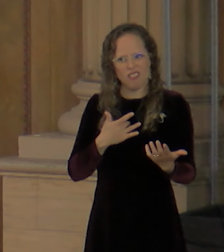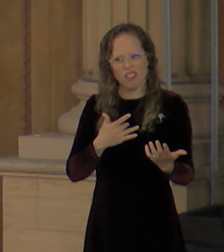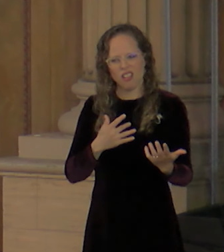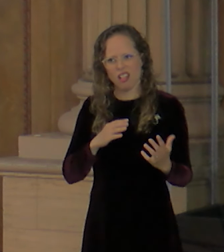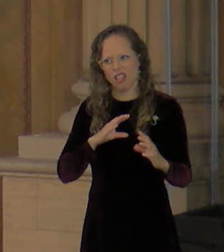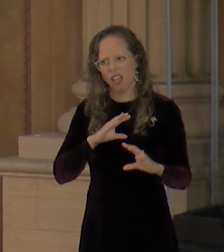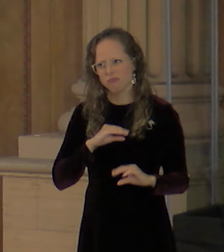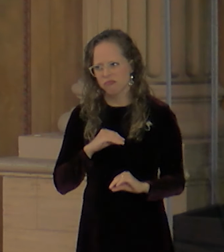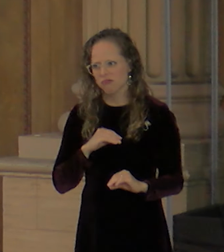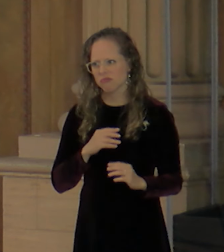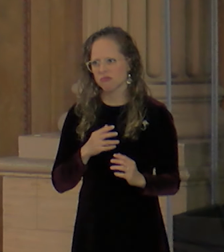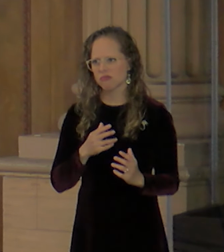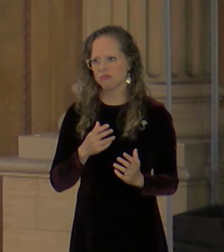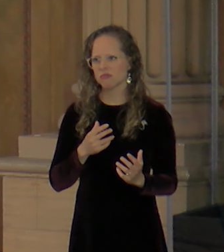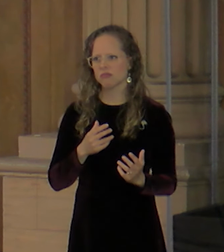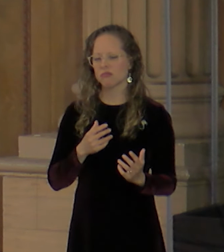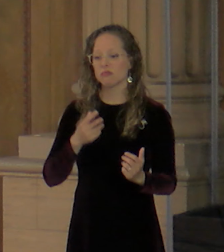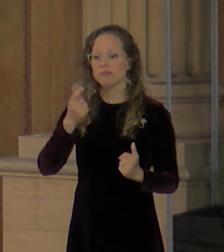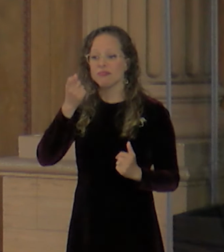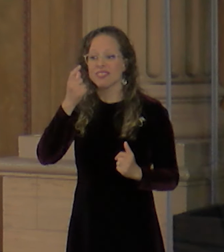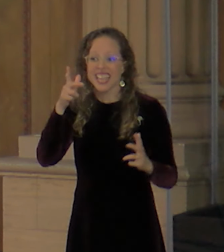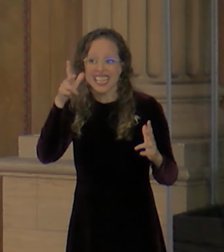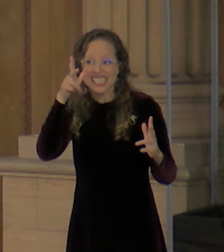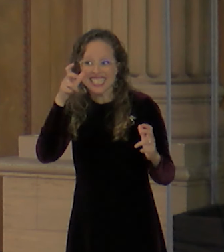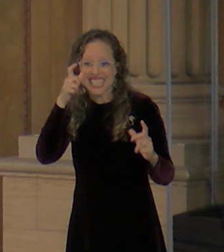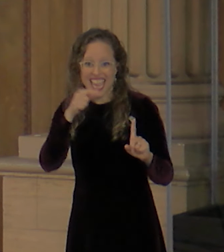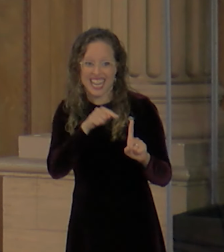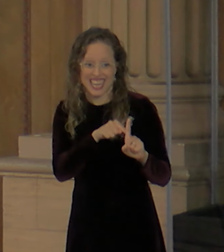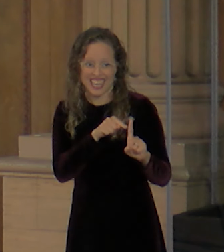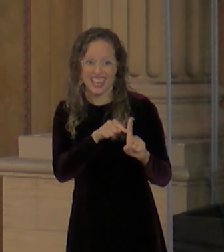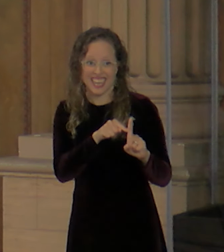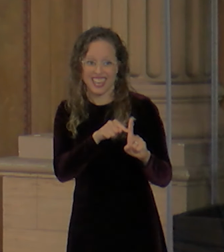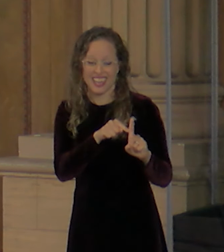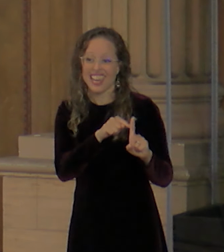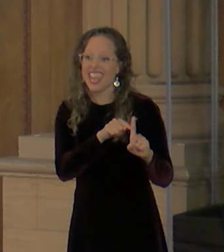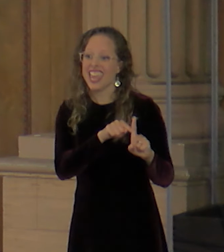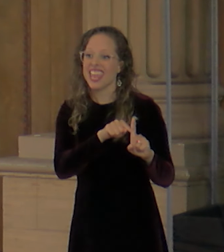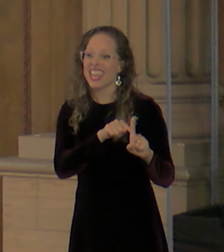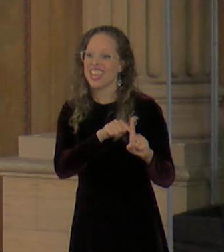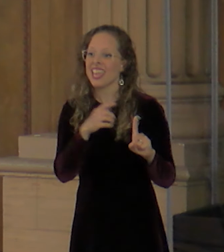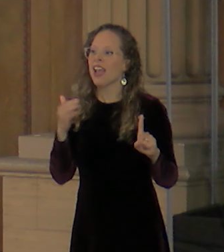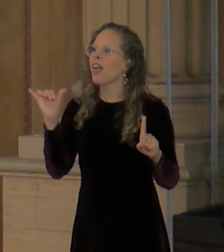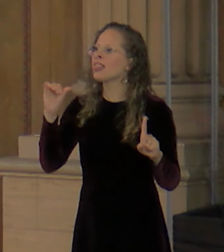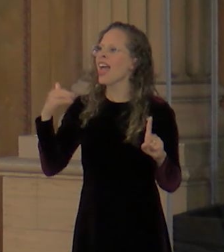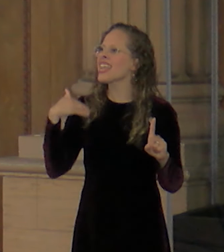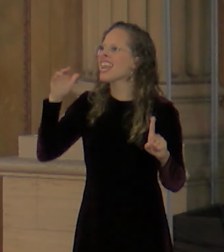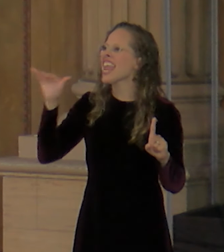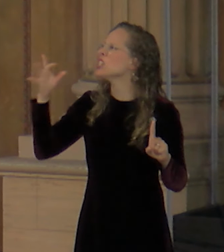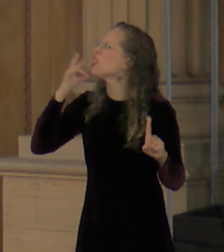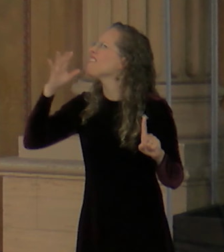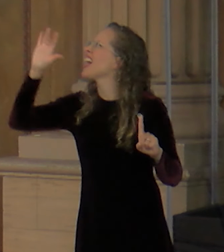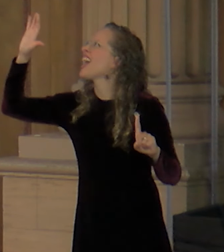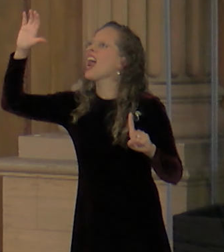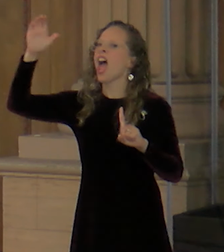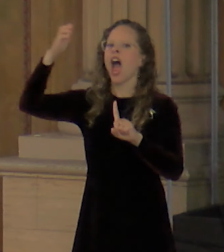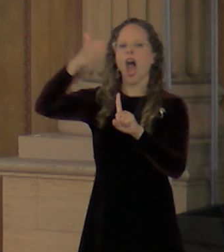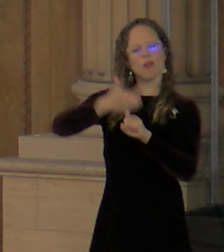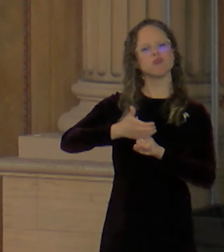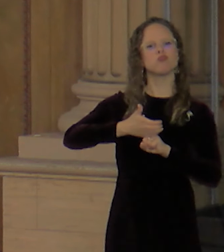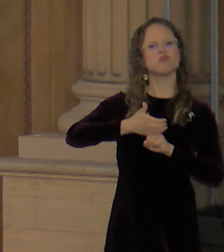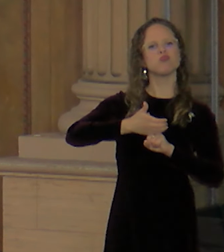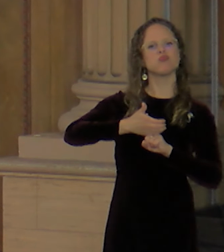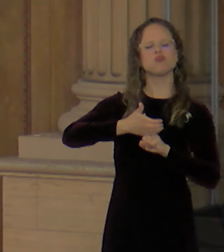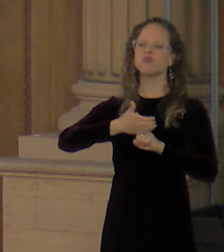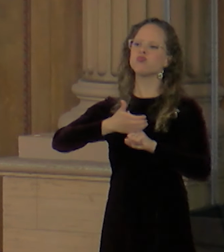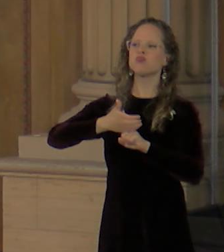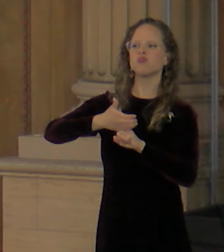Satan masquerades as an angel of light. Satan takes on some false versions of the attributes of God, and he